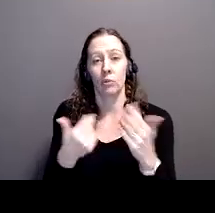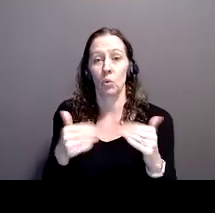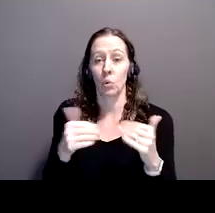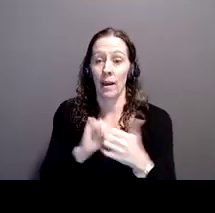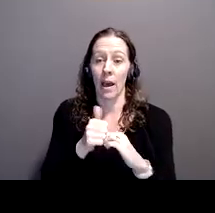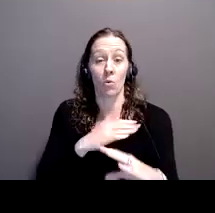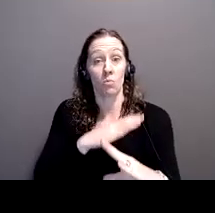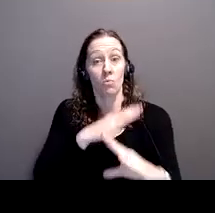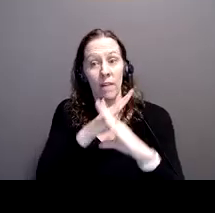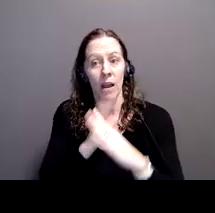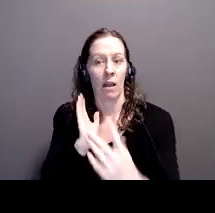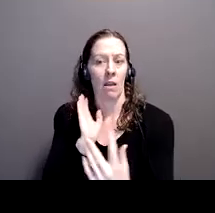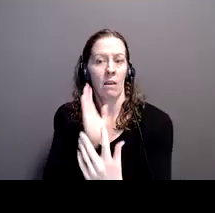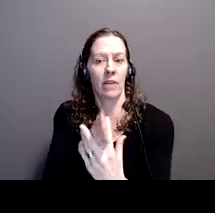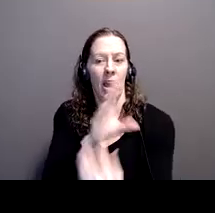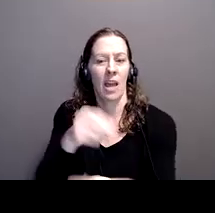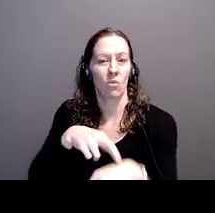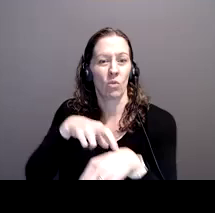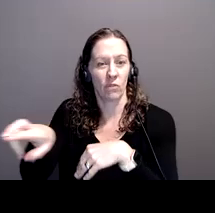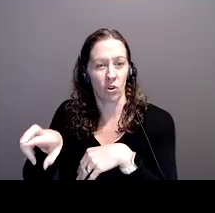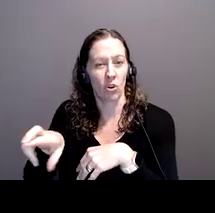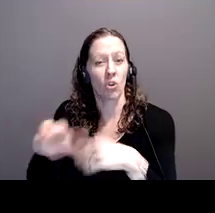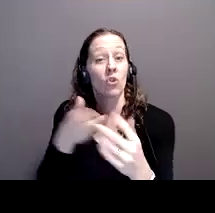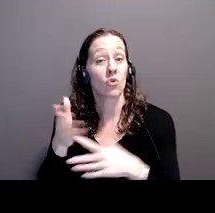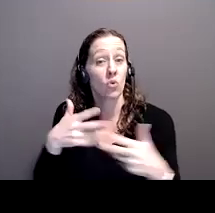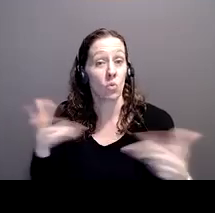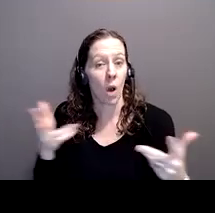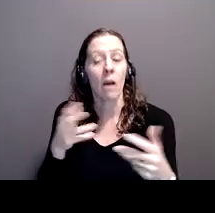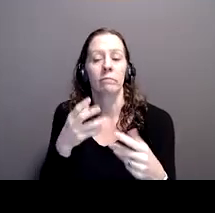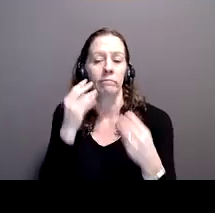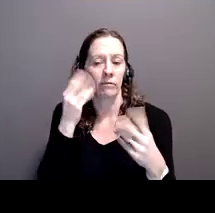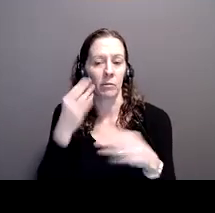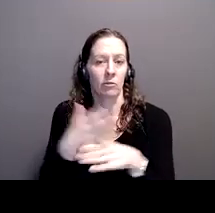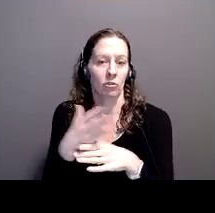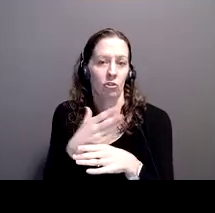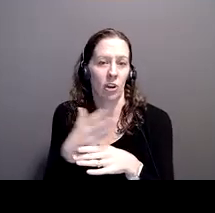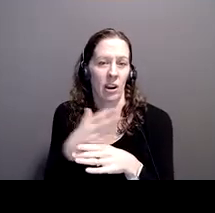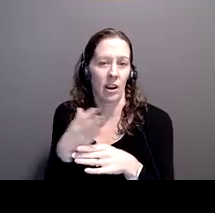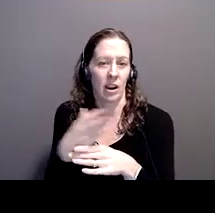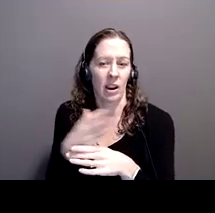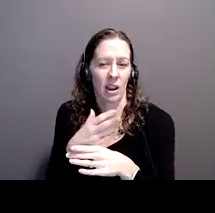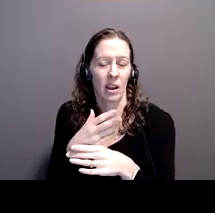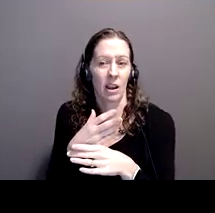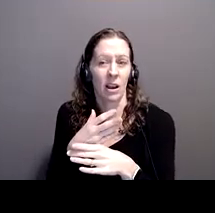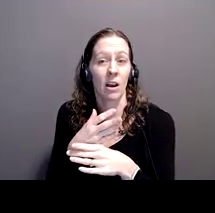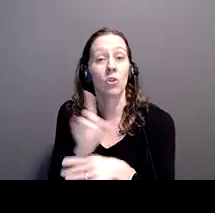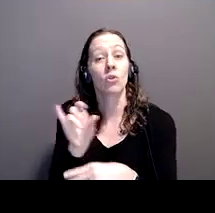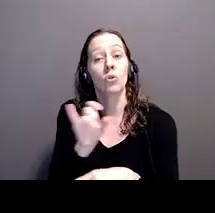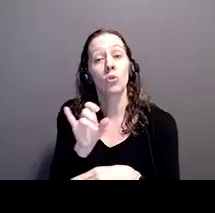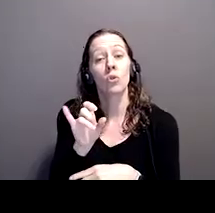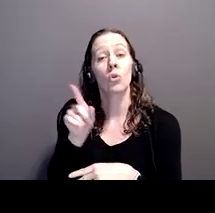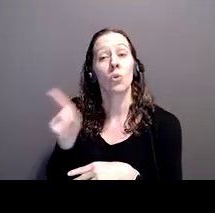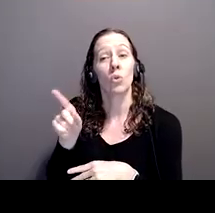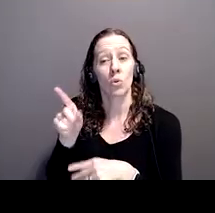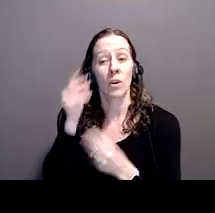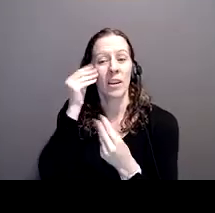and referral through information sharing. And also just wanted to give a shout out to the Information